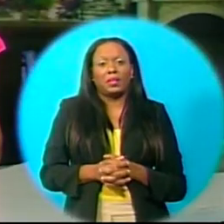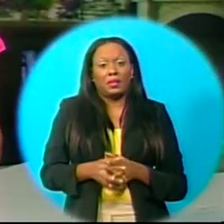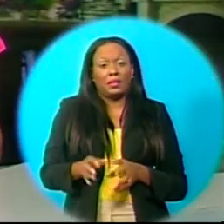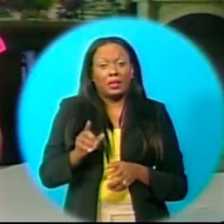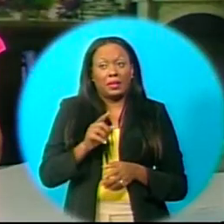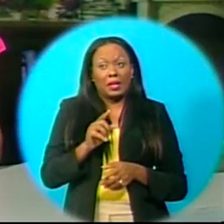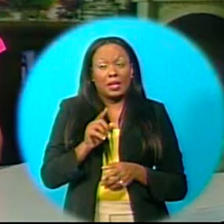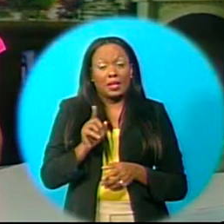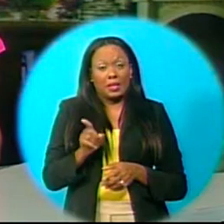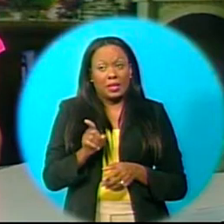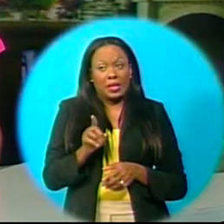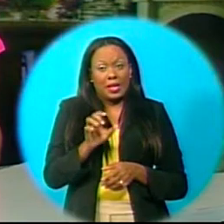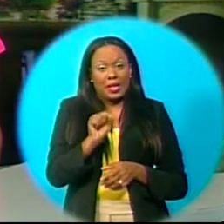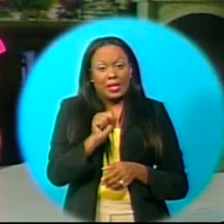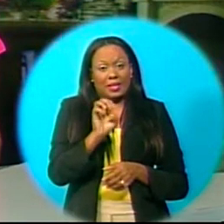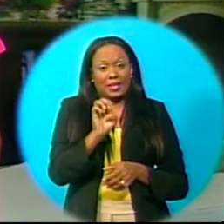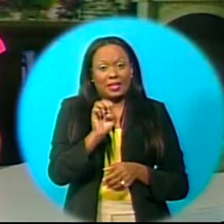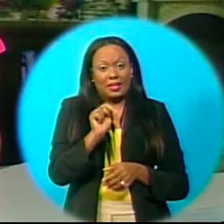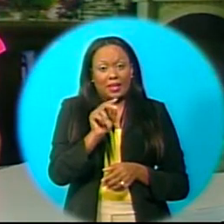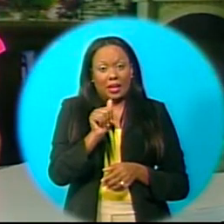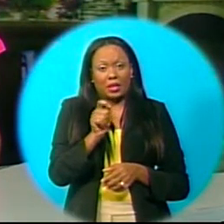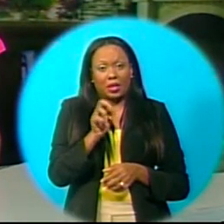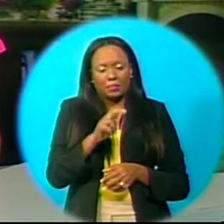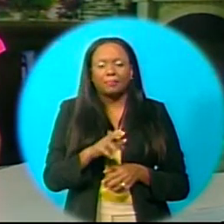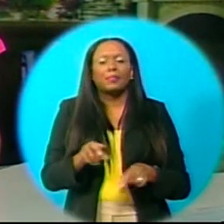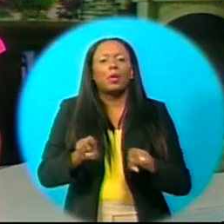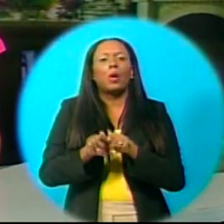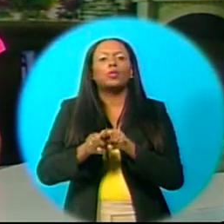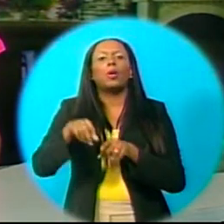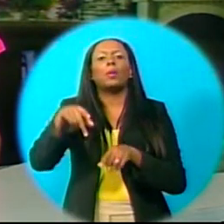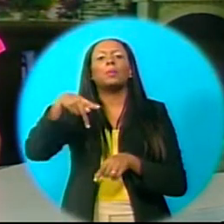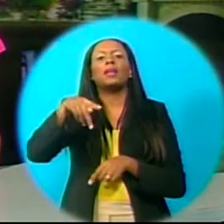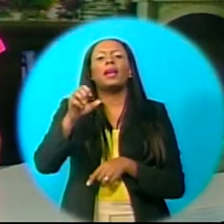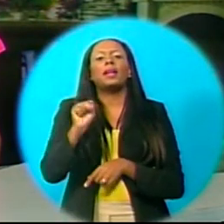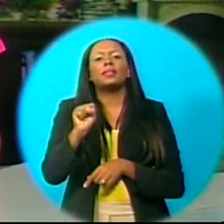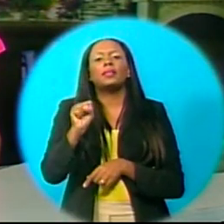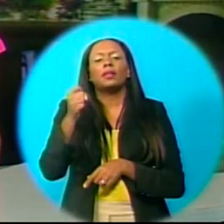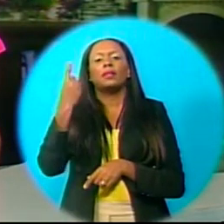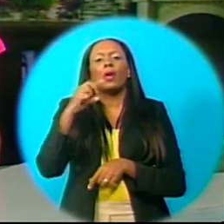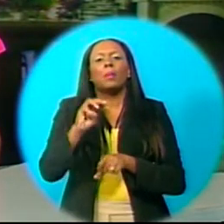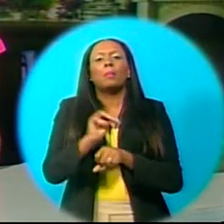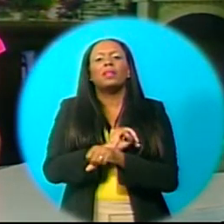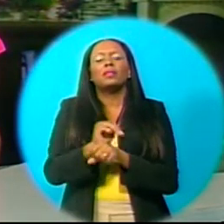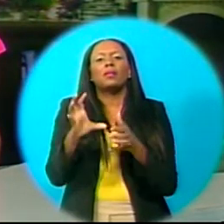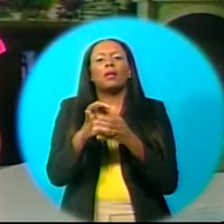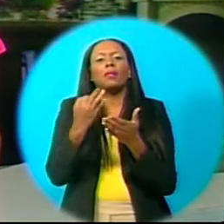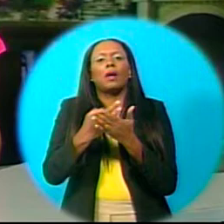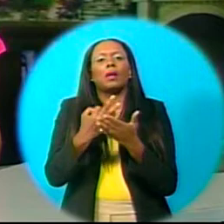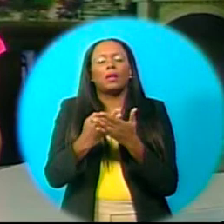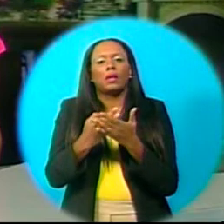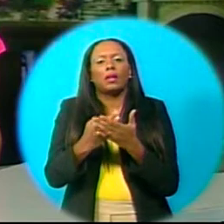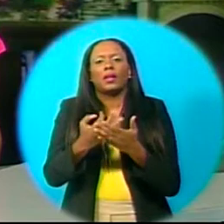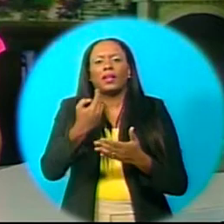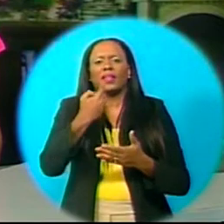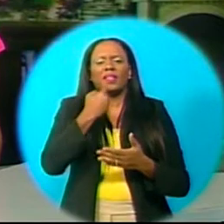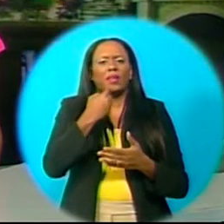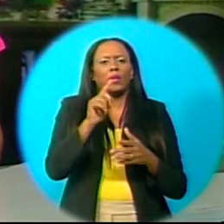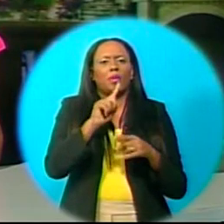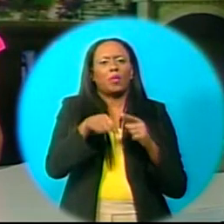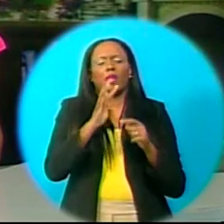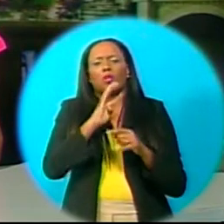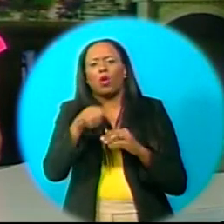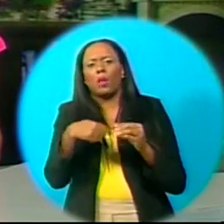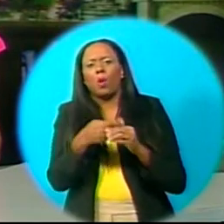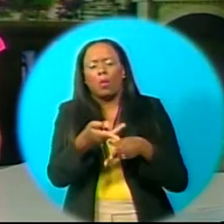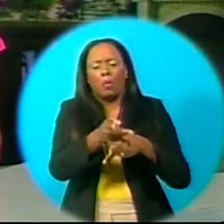Well, Senator Ince, who is the Parliamentary Secretary in the Ministry of Finance and Economic Affairs, says discussions about borrowing from the NIS are